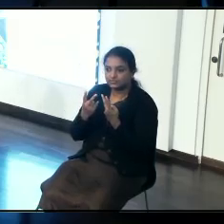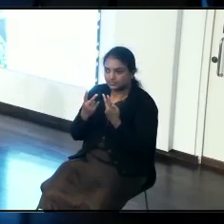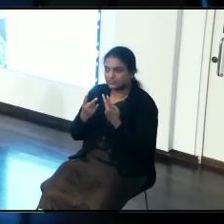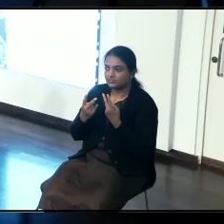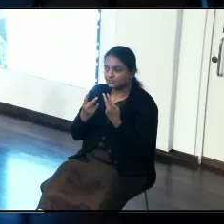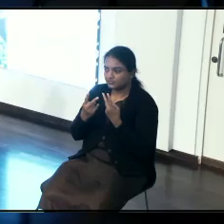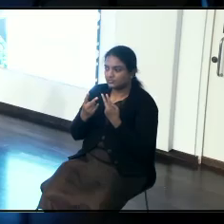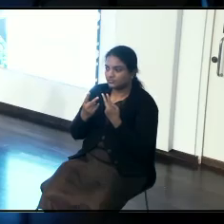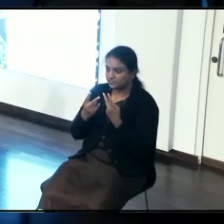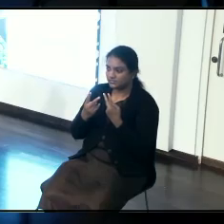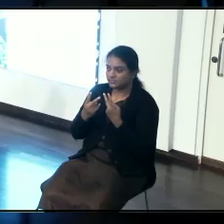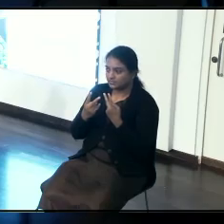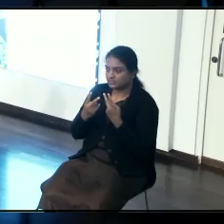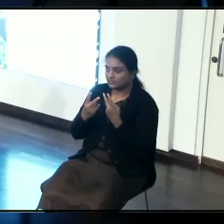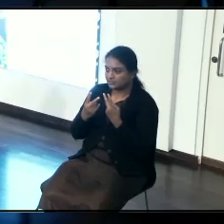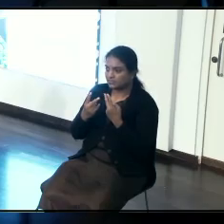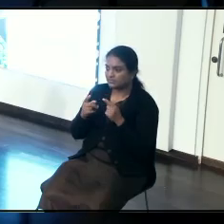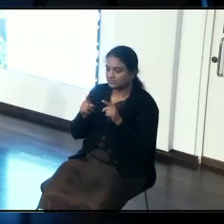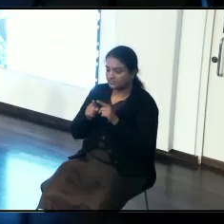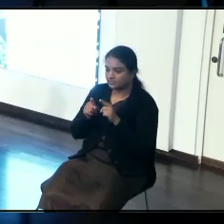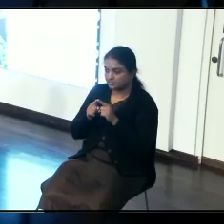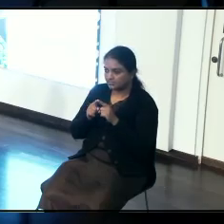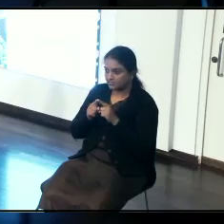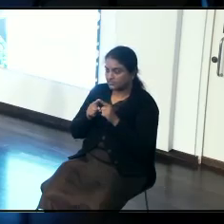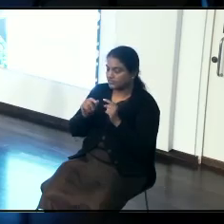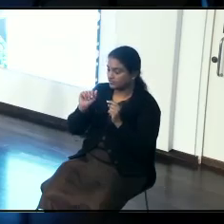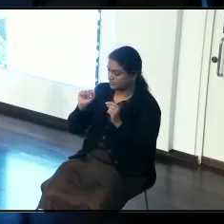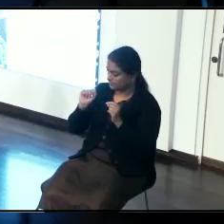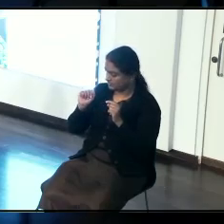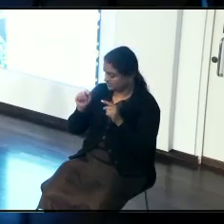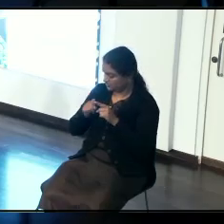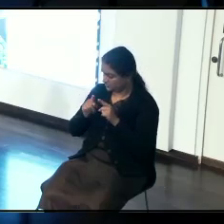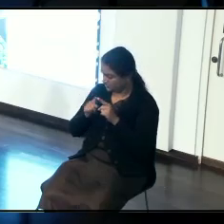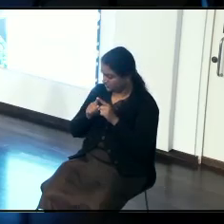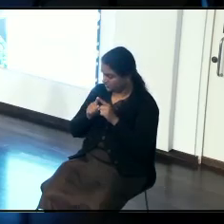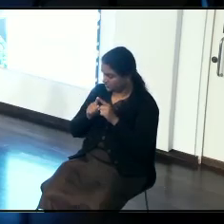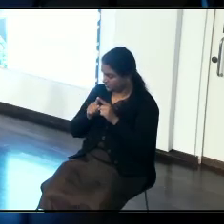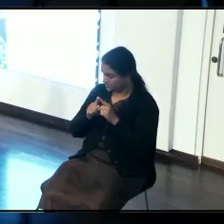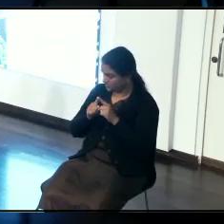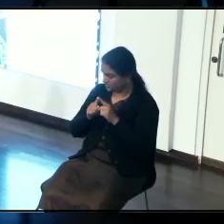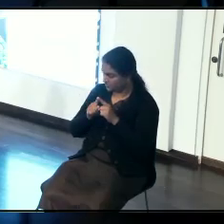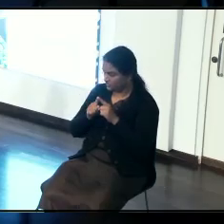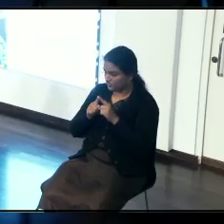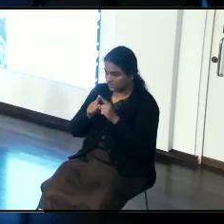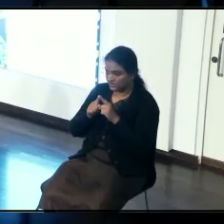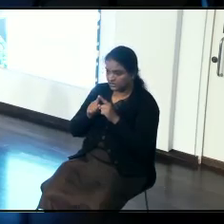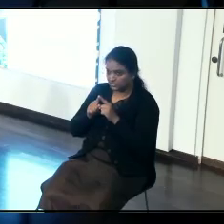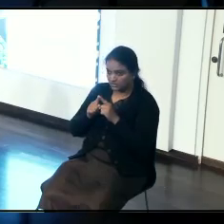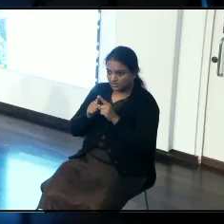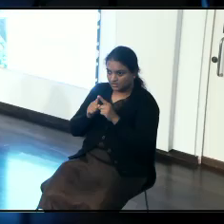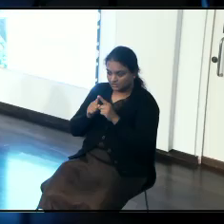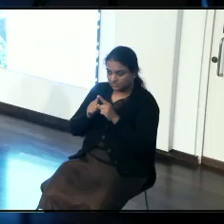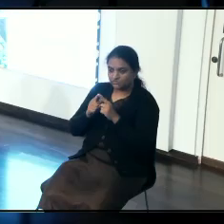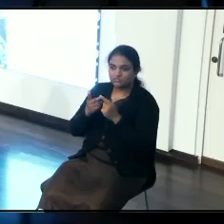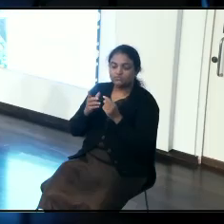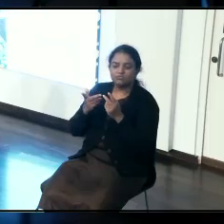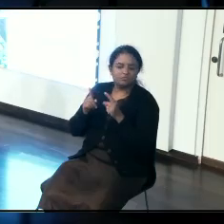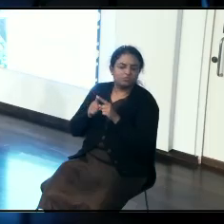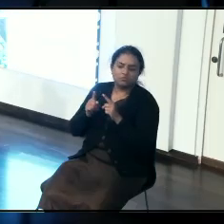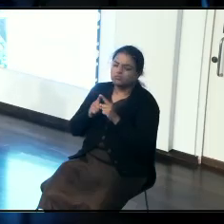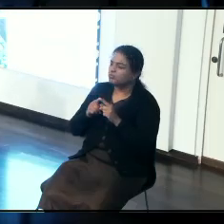books like this do. They take, if you Google search heritage homes of Goa, you'll find a million photographs online,